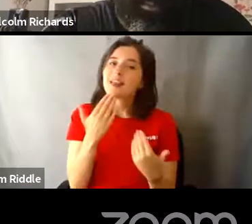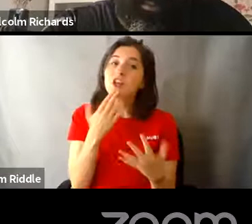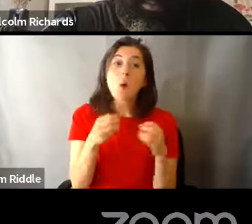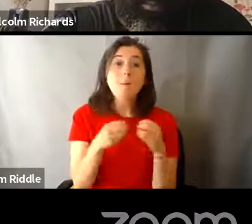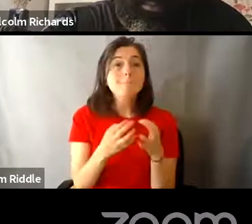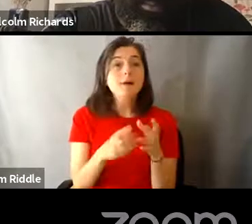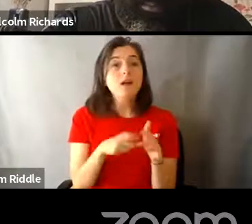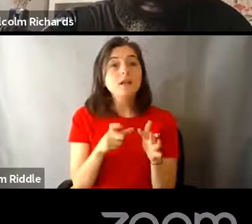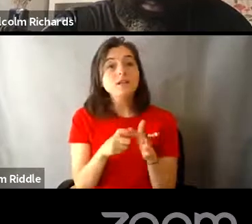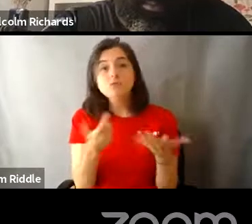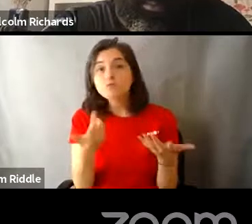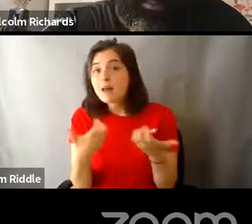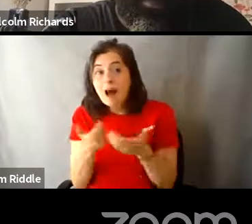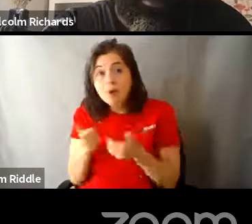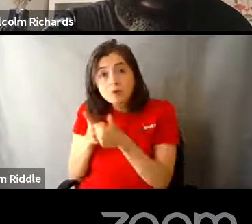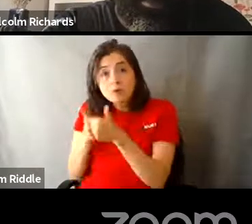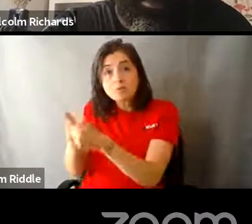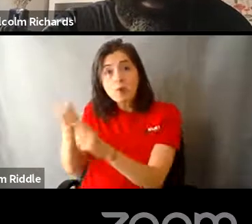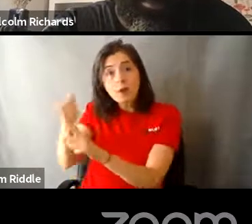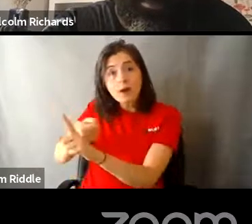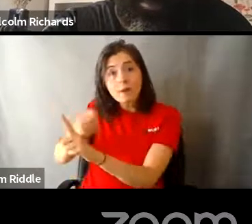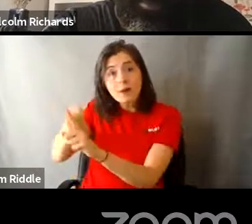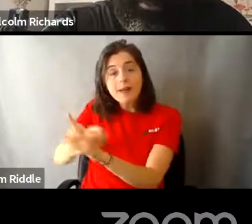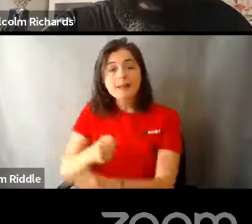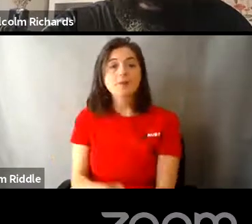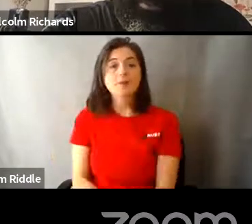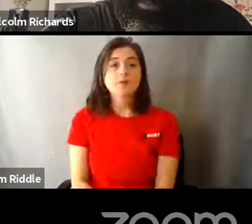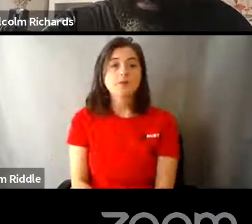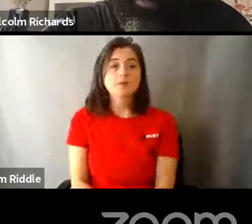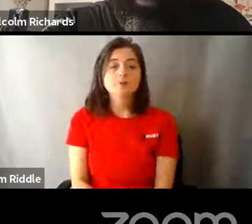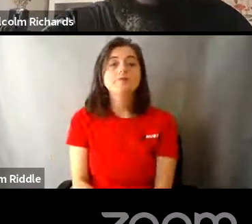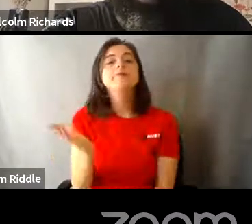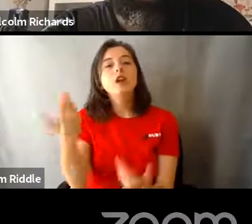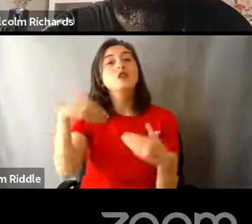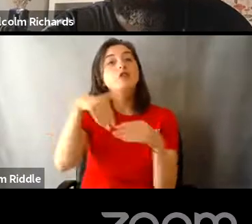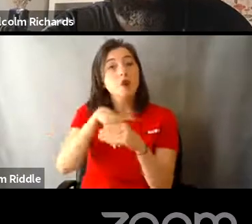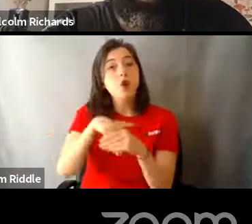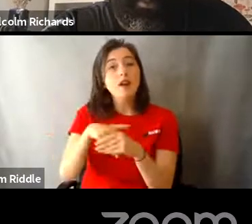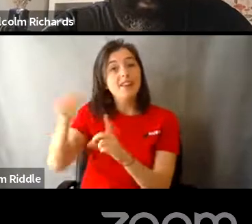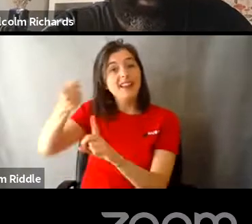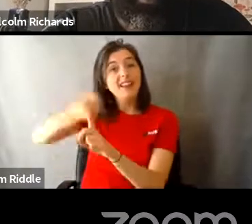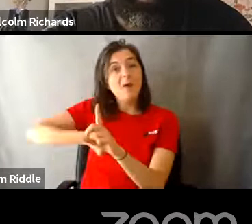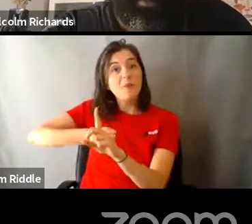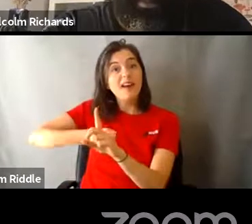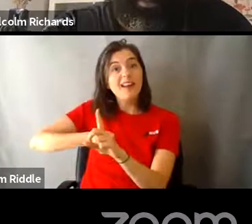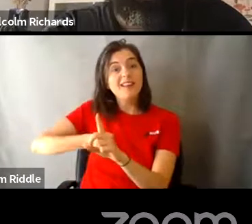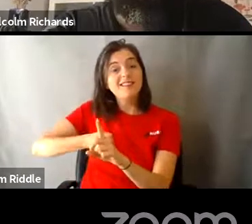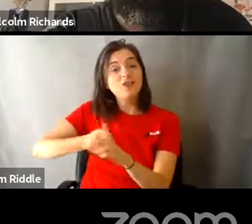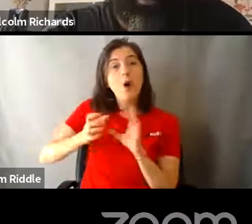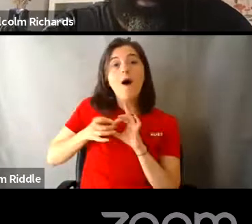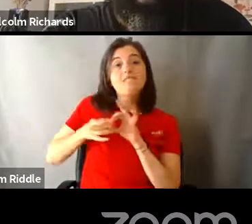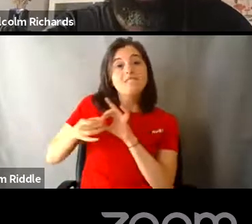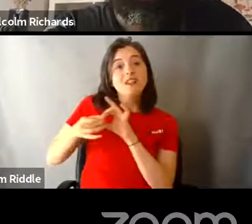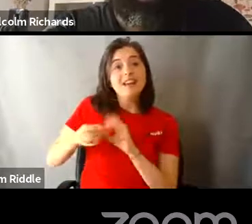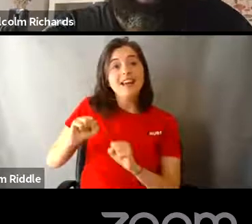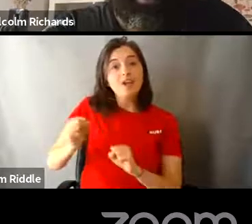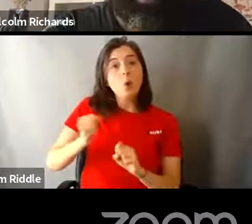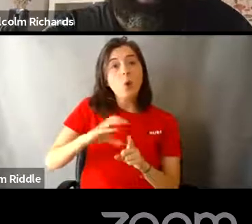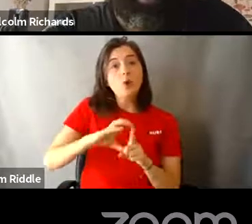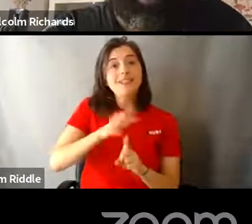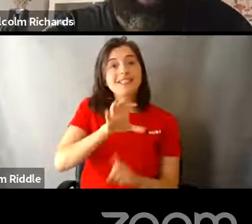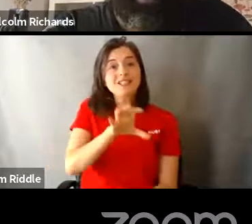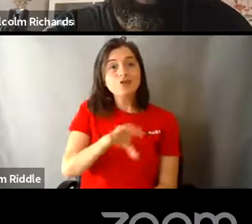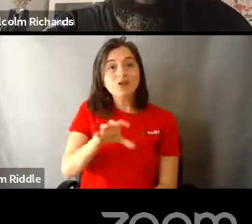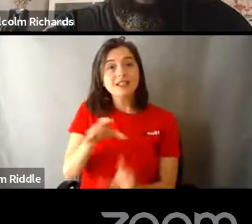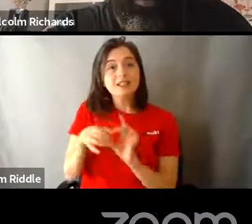what can people do to support the campaign? Join the campaign, affiliate your district to the campaign,